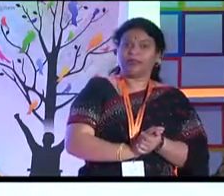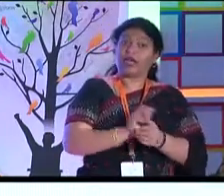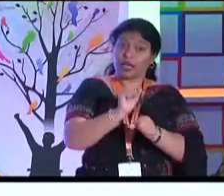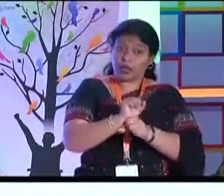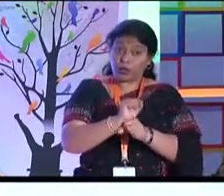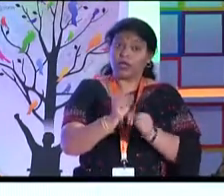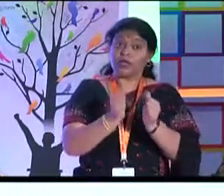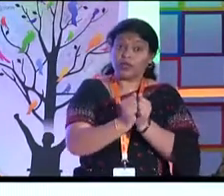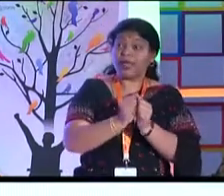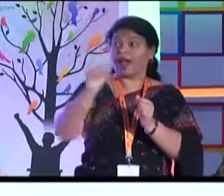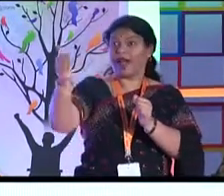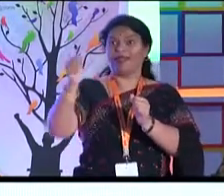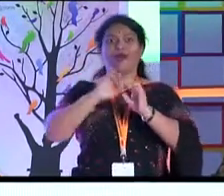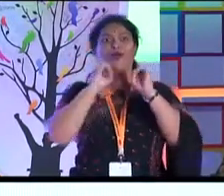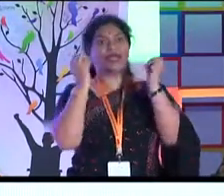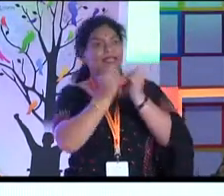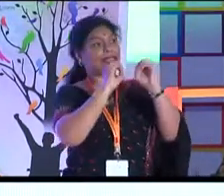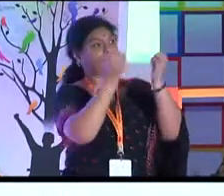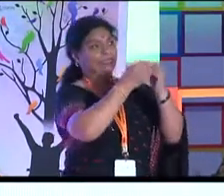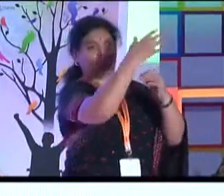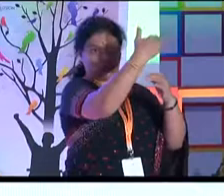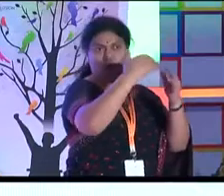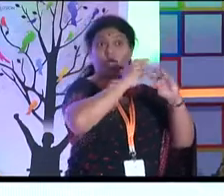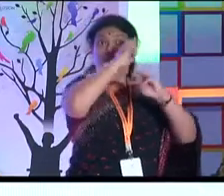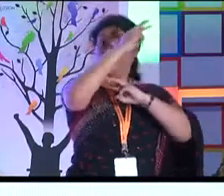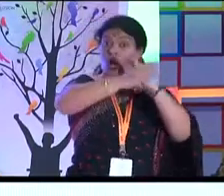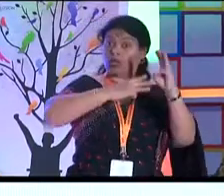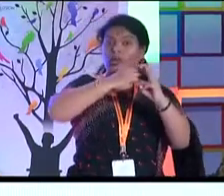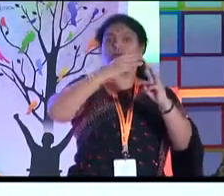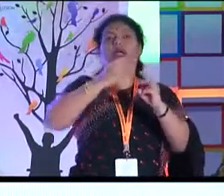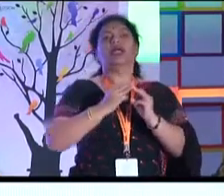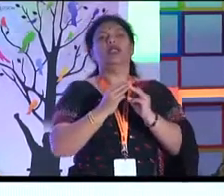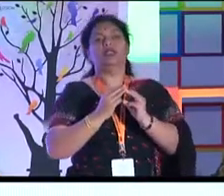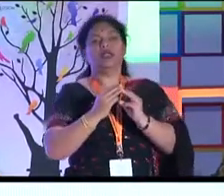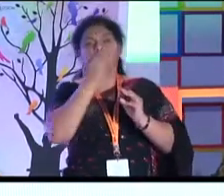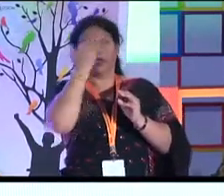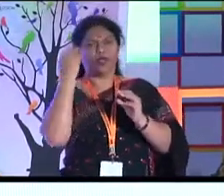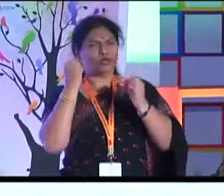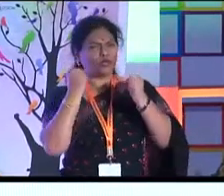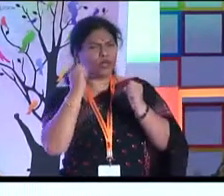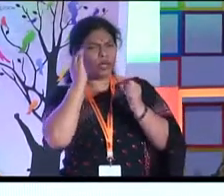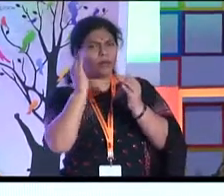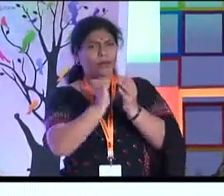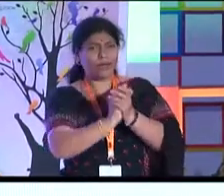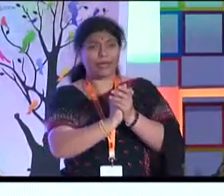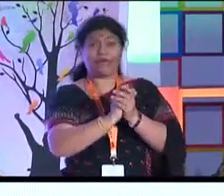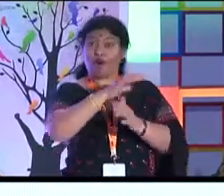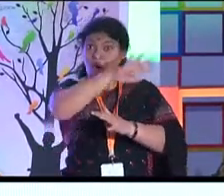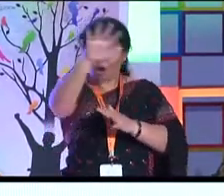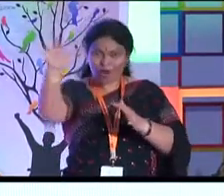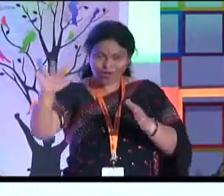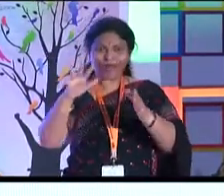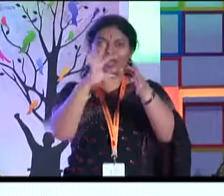with other organizations around the world, because I strongly believe that global collaboration is important when it comes to